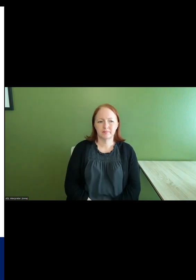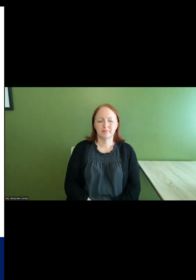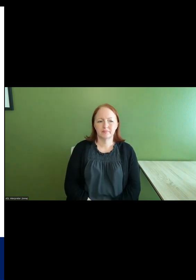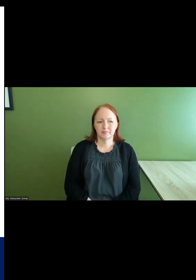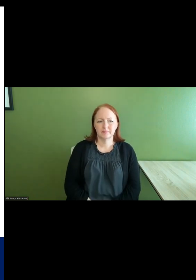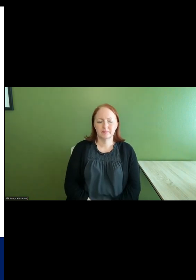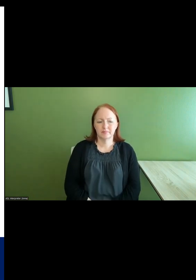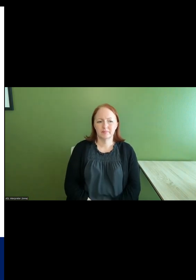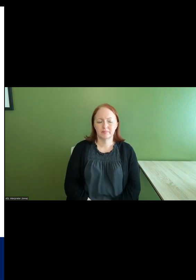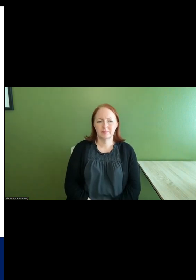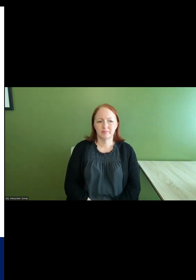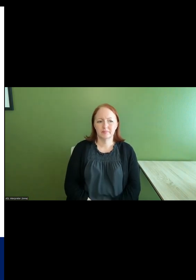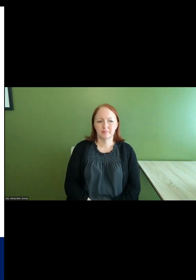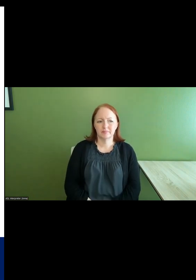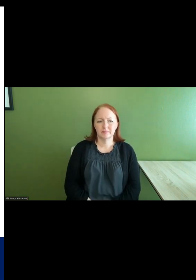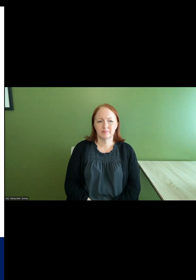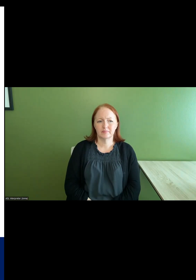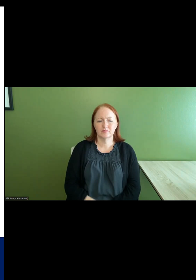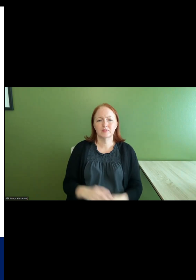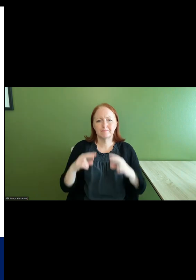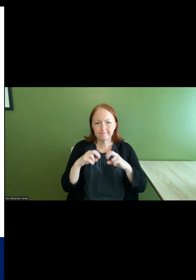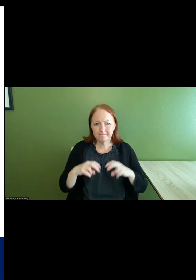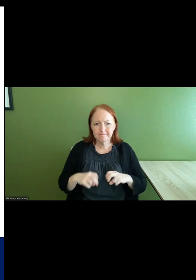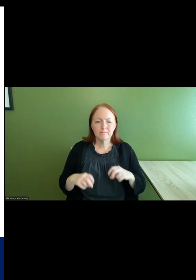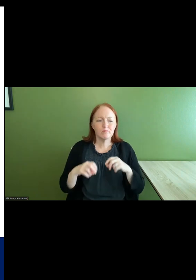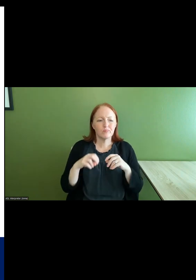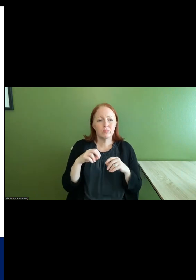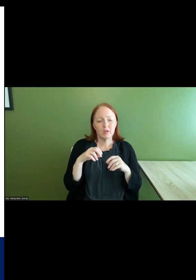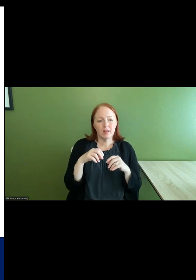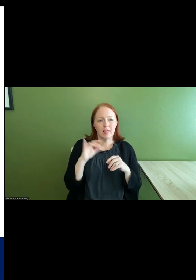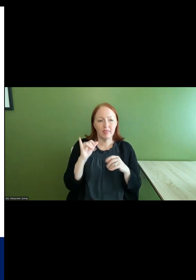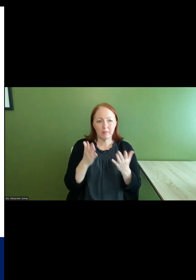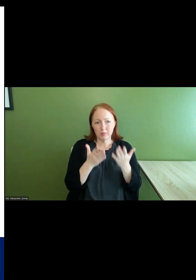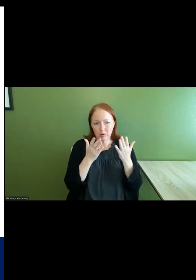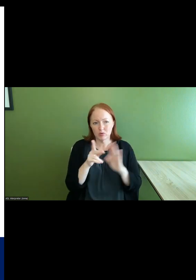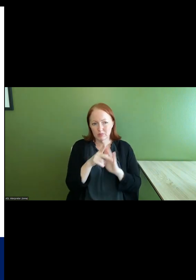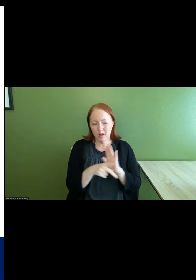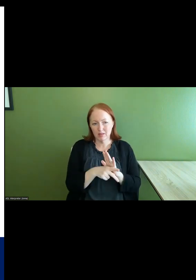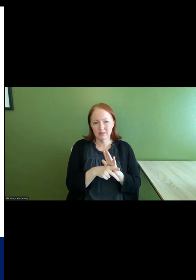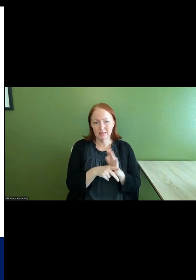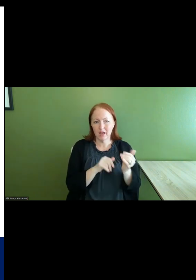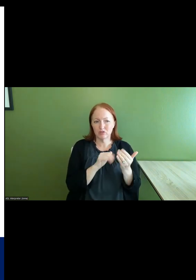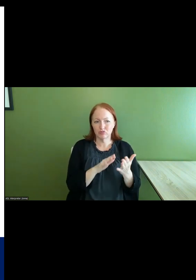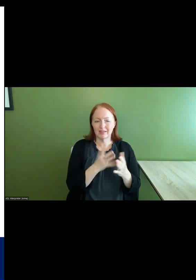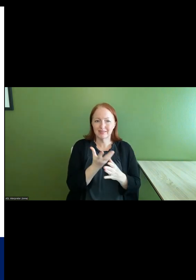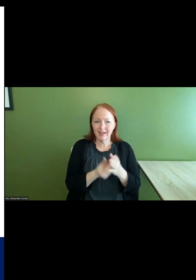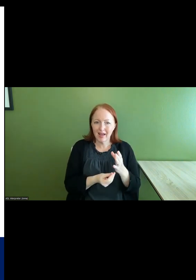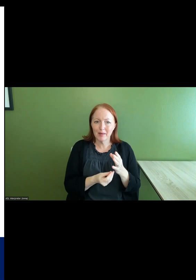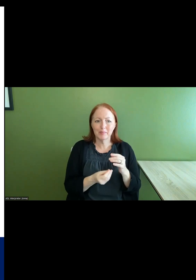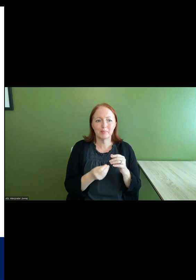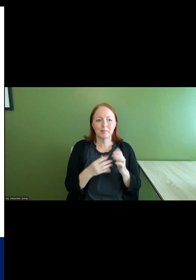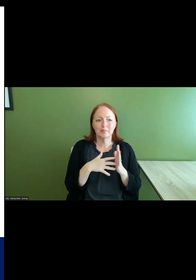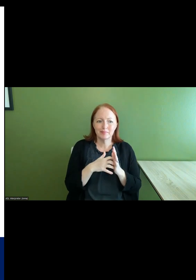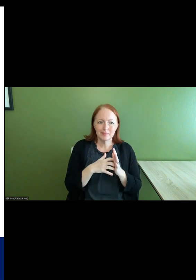this question, if we dive more deeply, it looks at, does the proposed policy address gaps